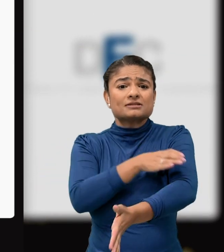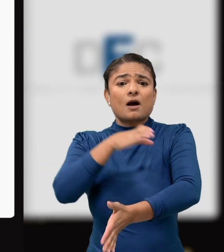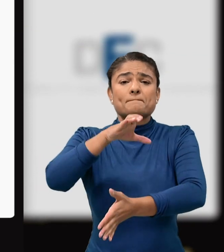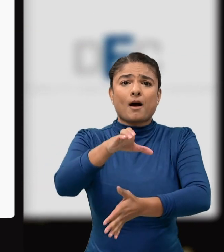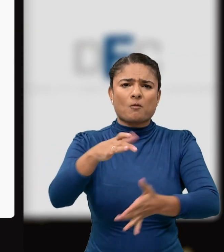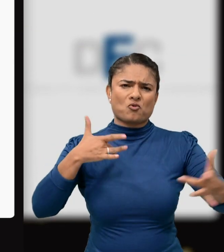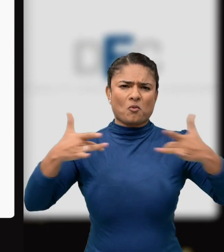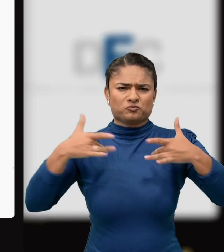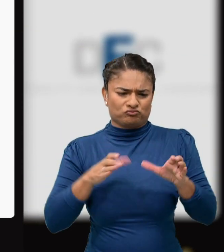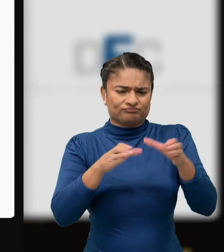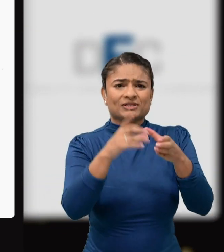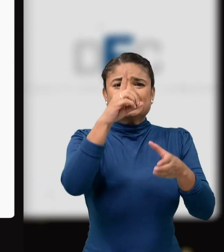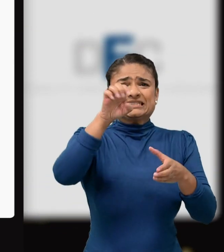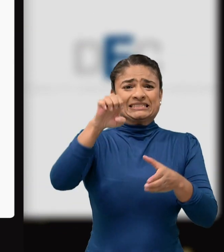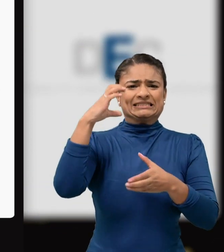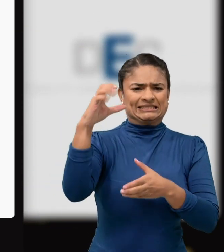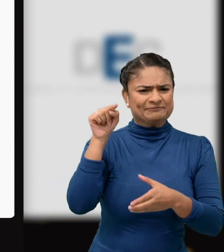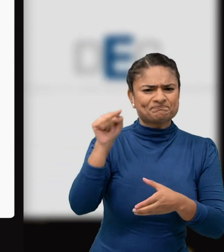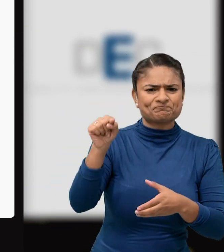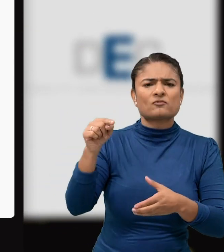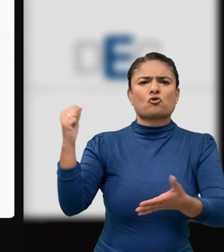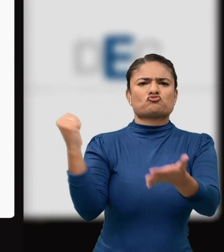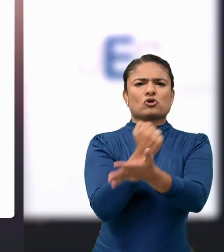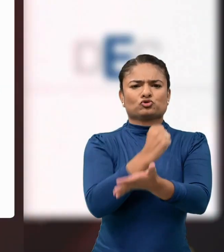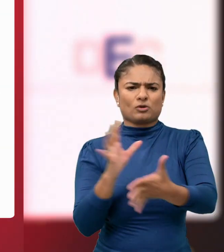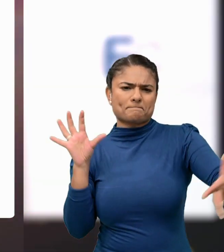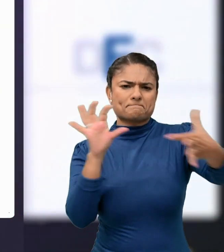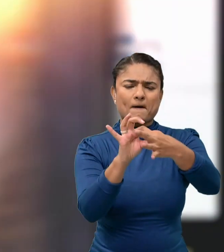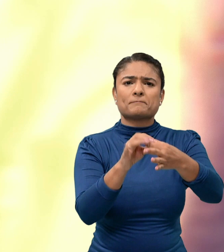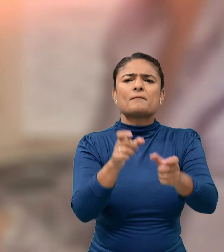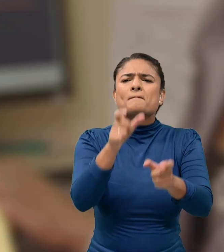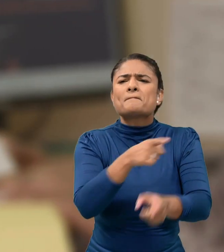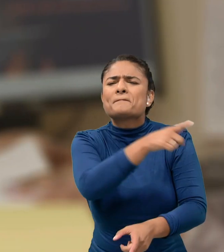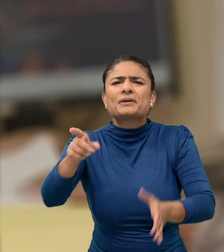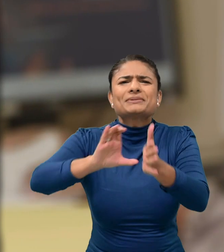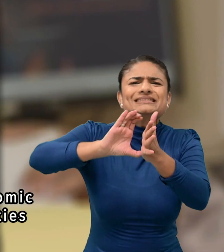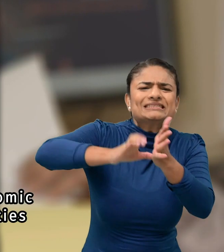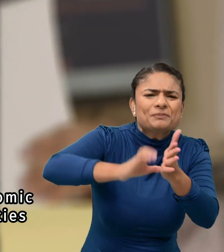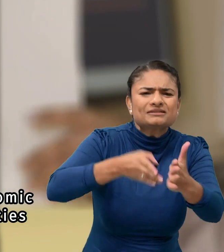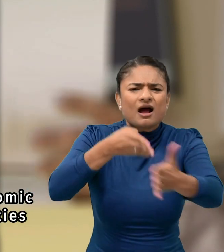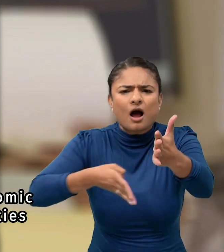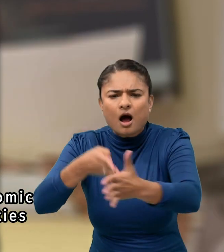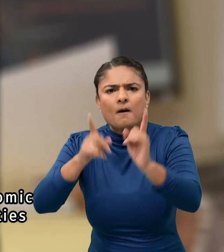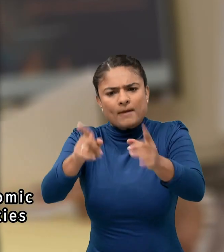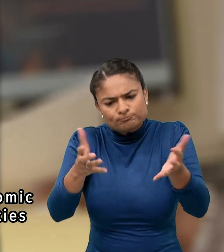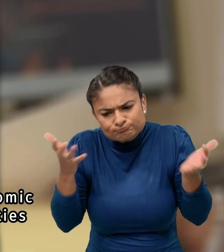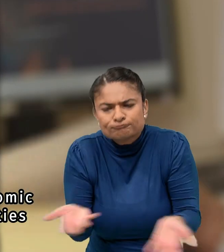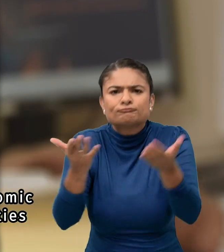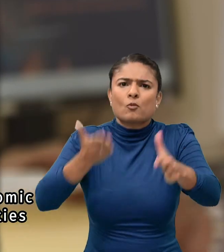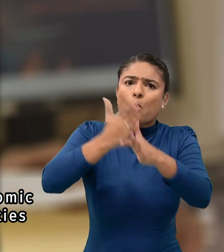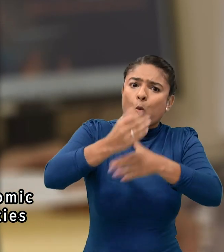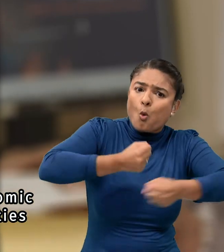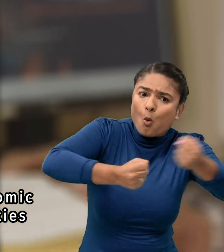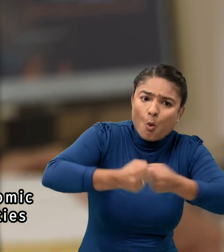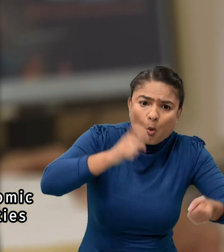Disability Empowerment Concerns Holding Company is a registered trust established to engage in business and promote the employment and